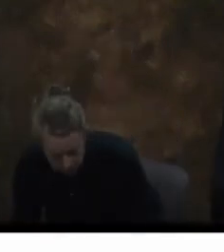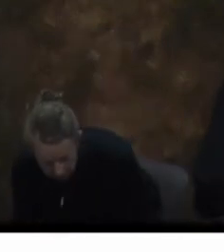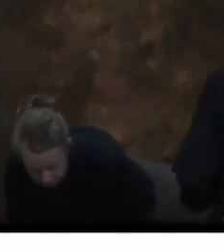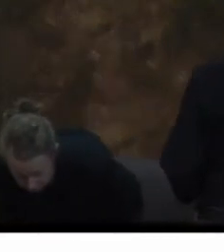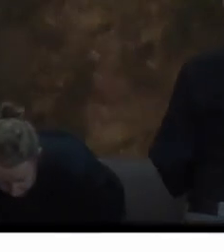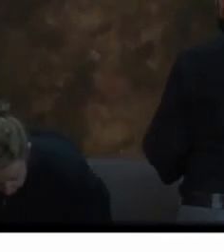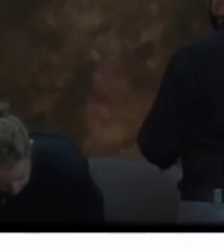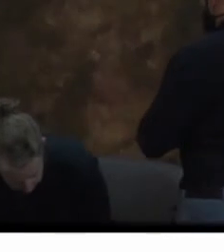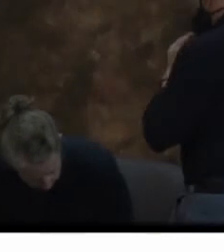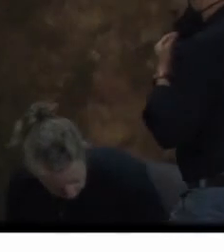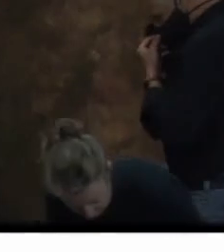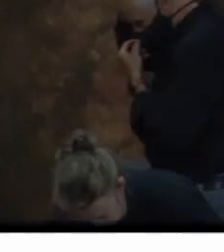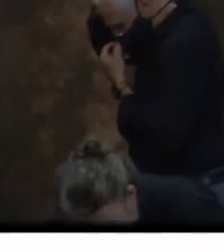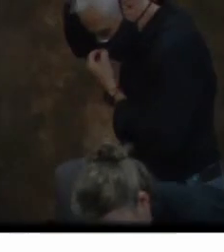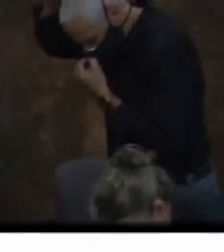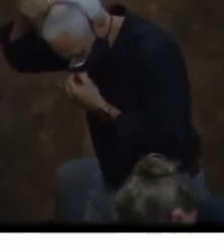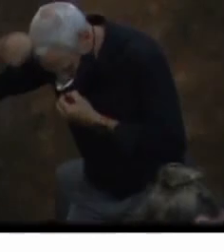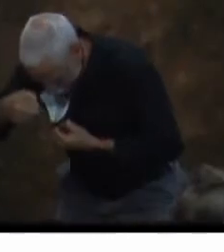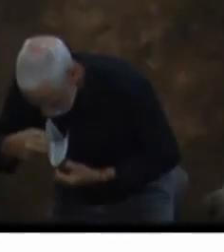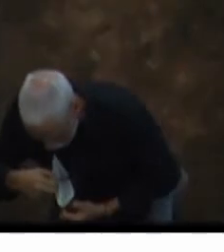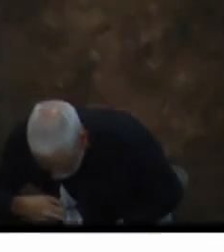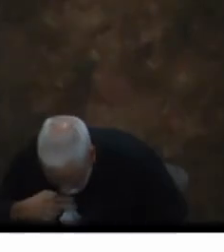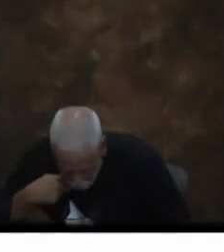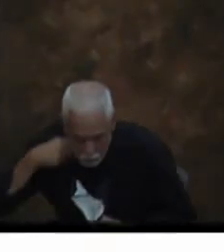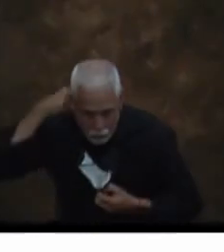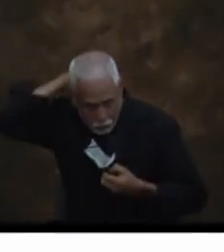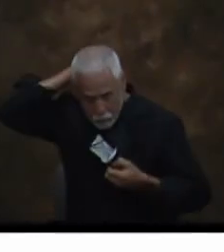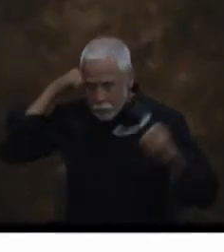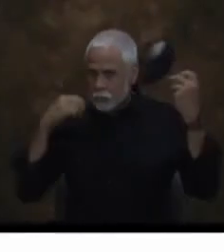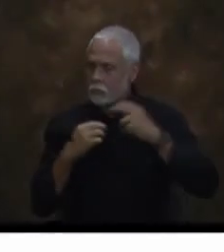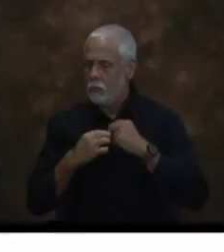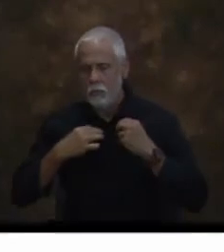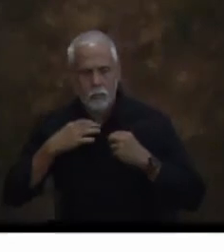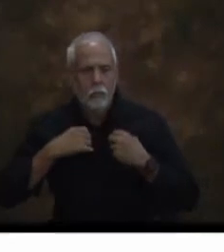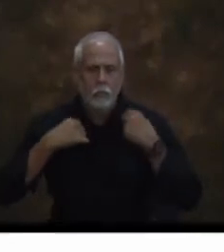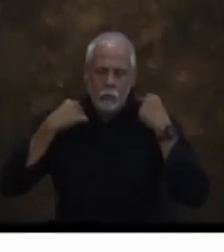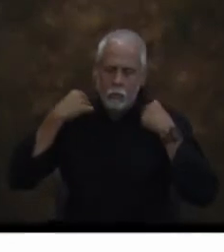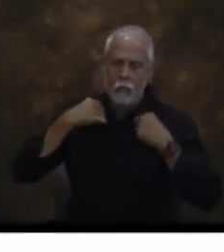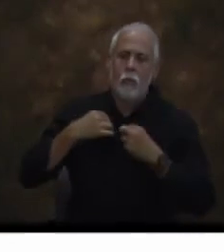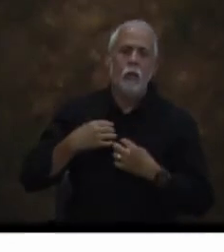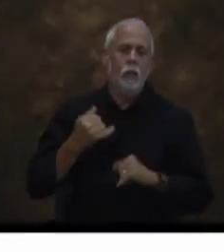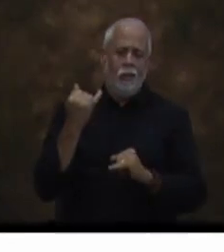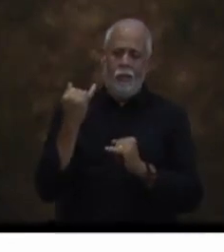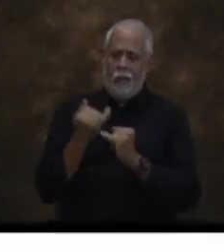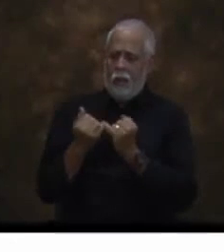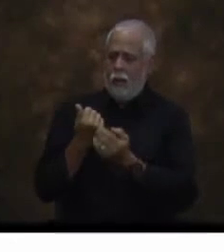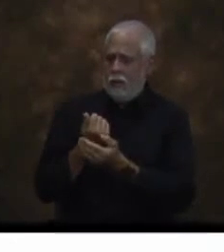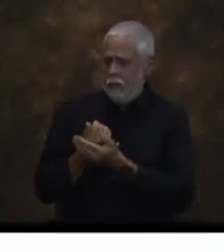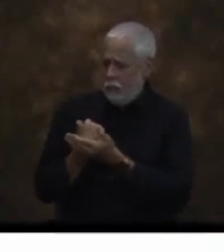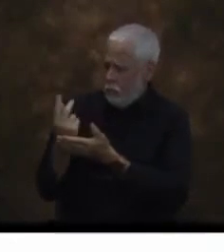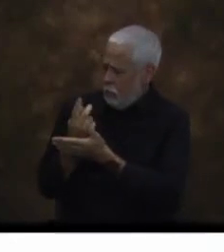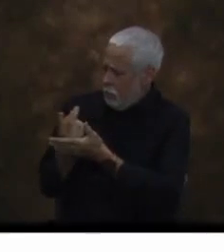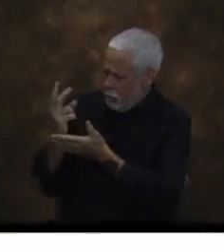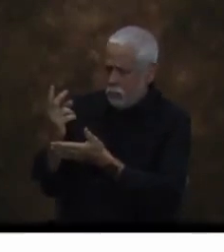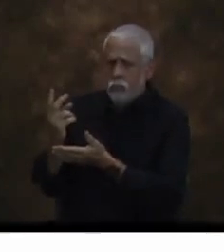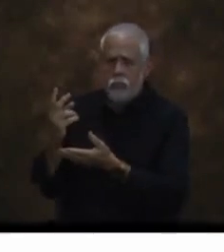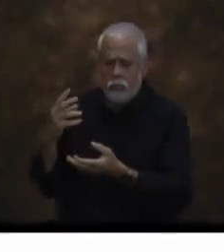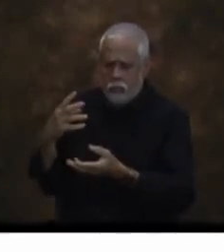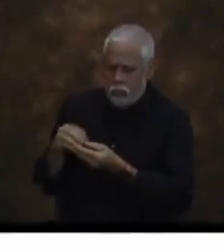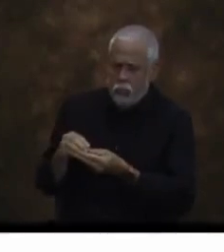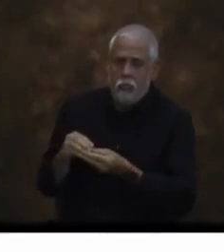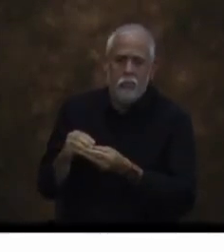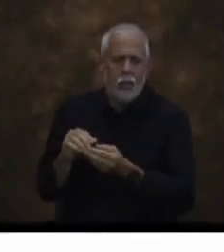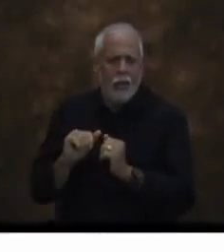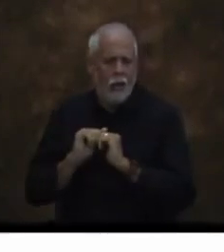So with things that have been happening in the last couple of weeks, how do we reach